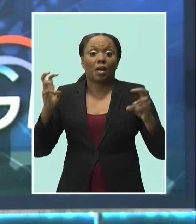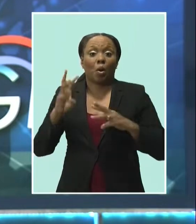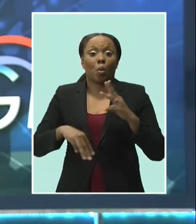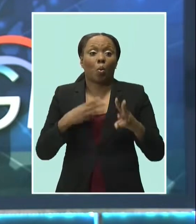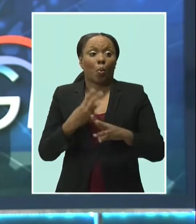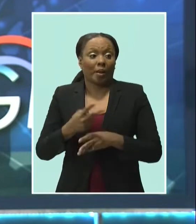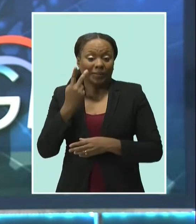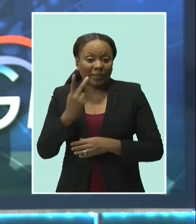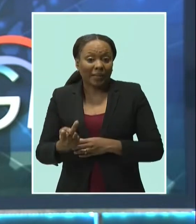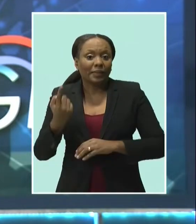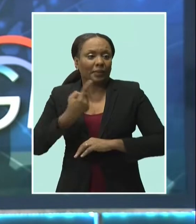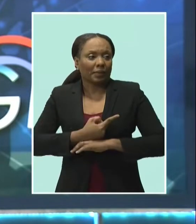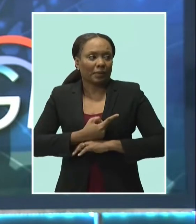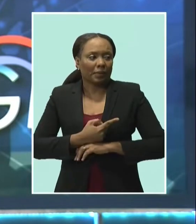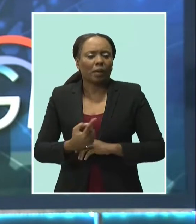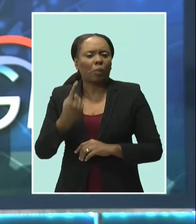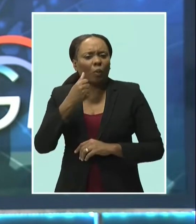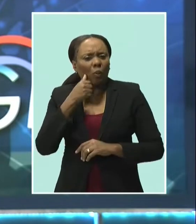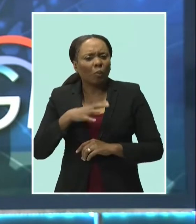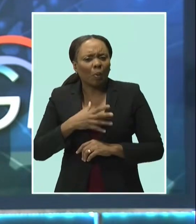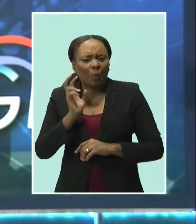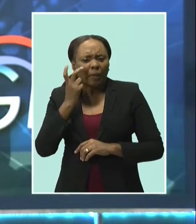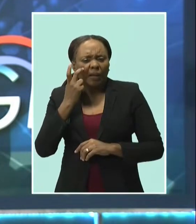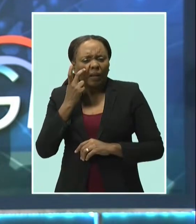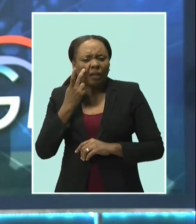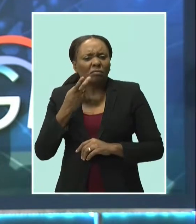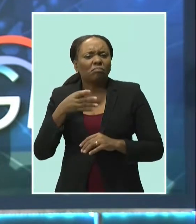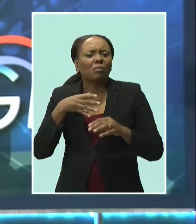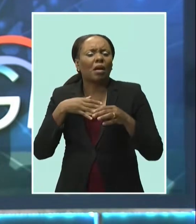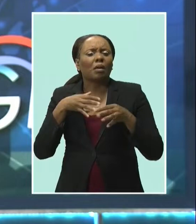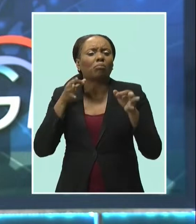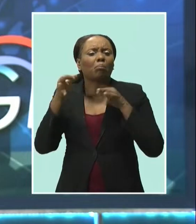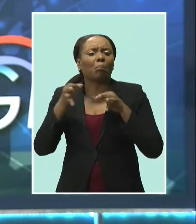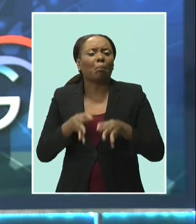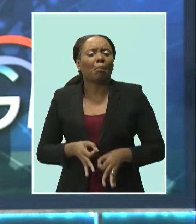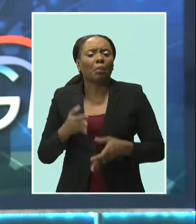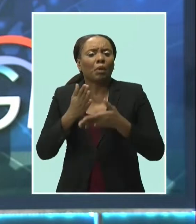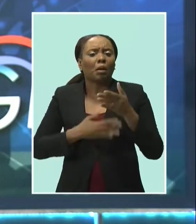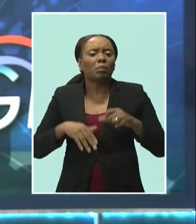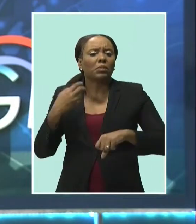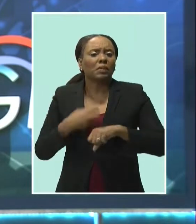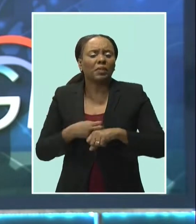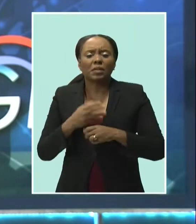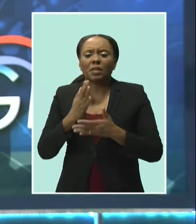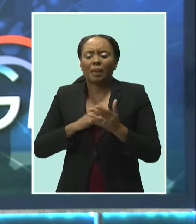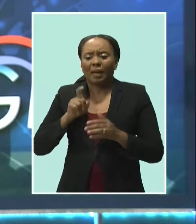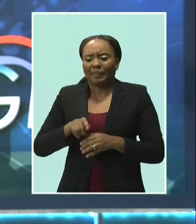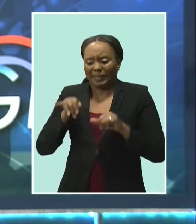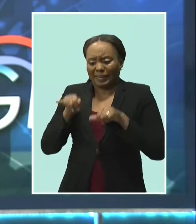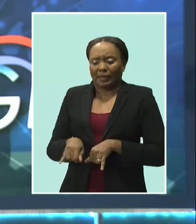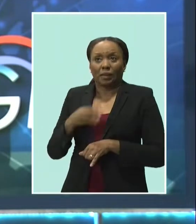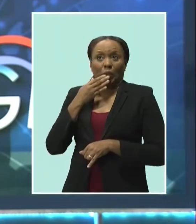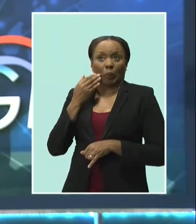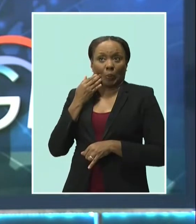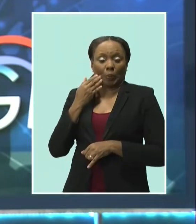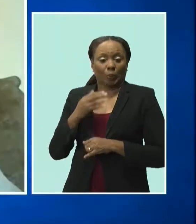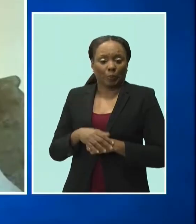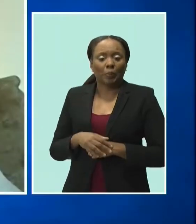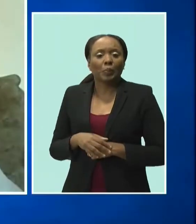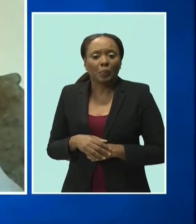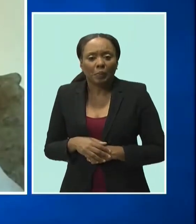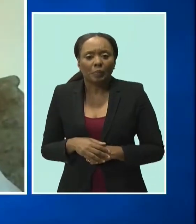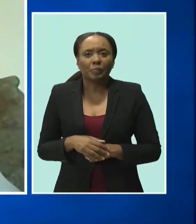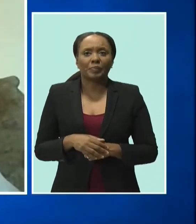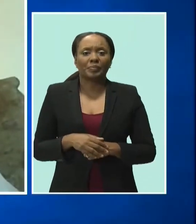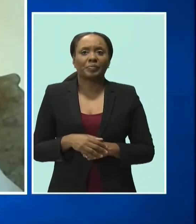impaired community, explained some of the difficulties they're encountering as most of them are now confined to their homes. Right